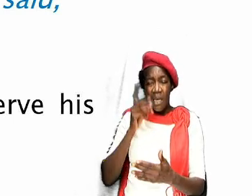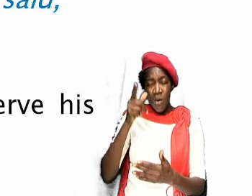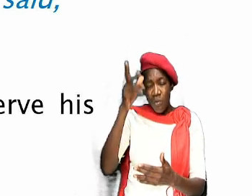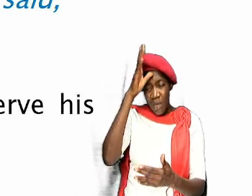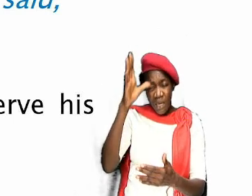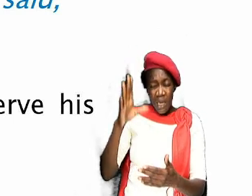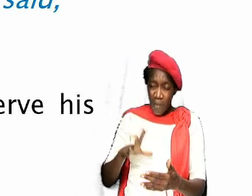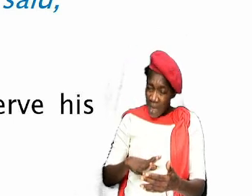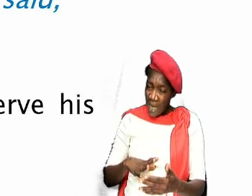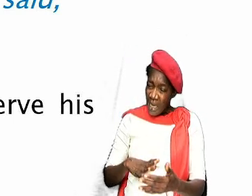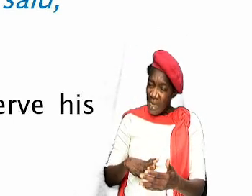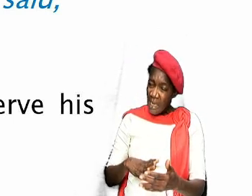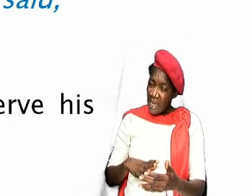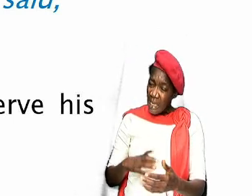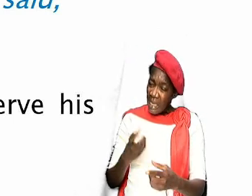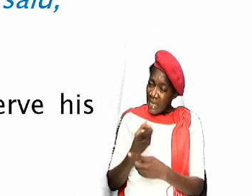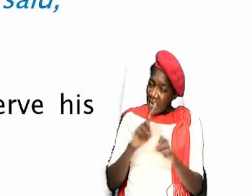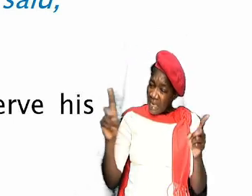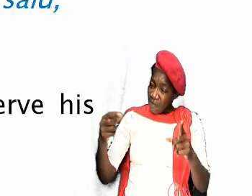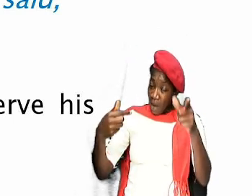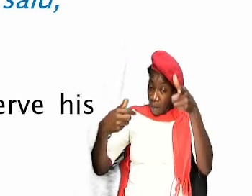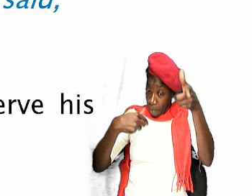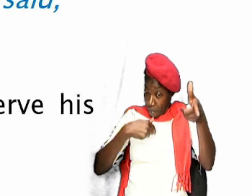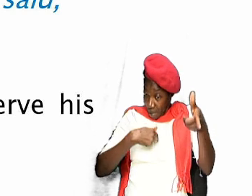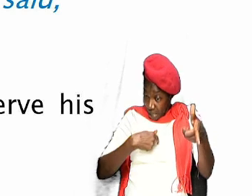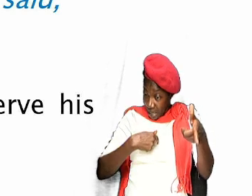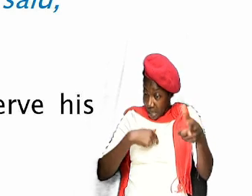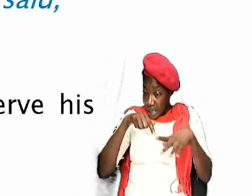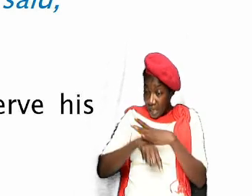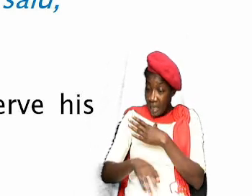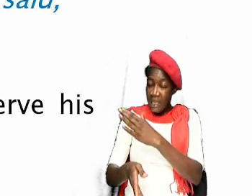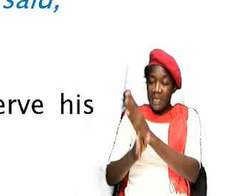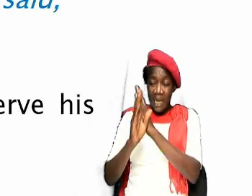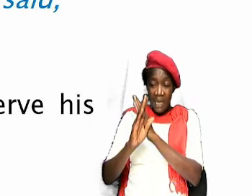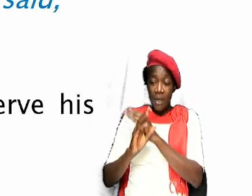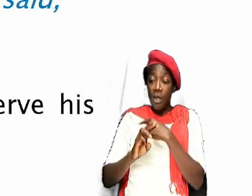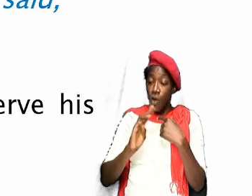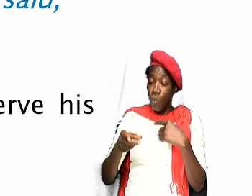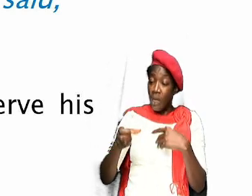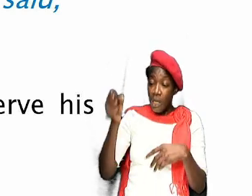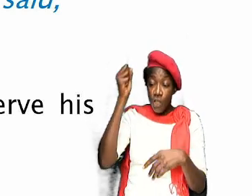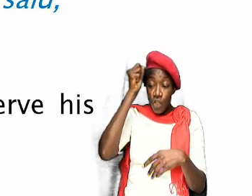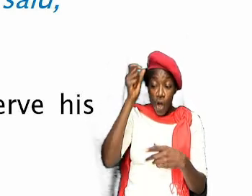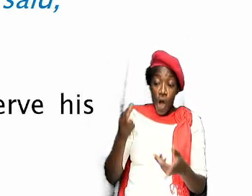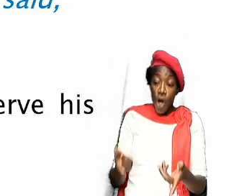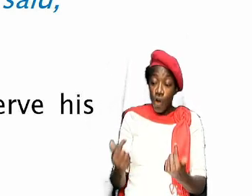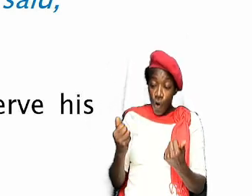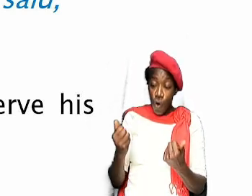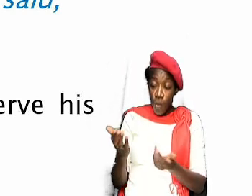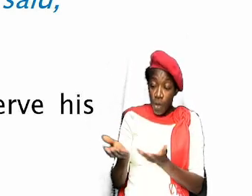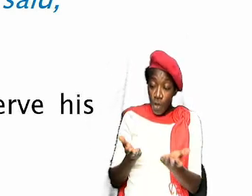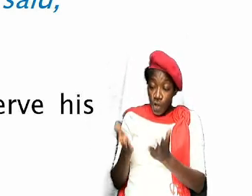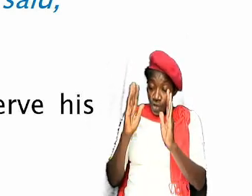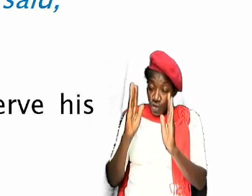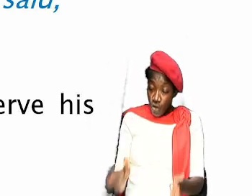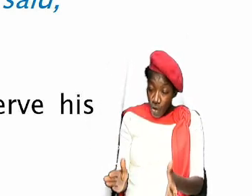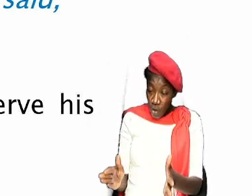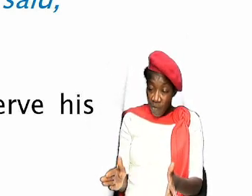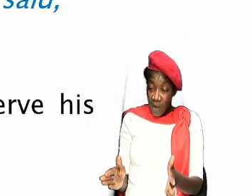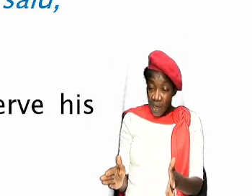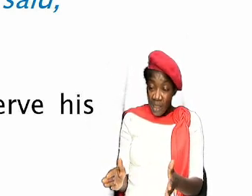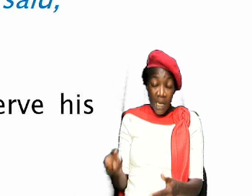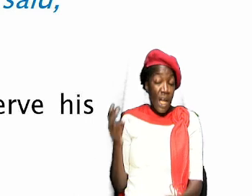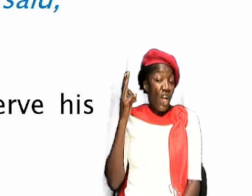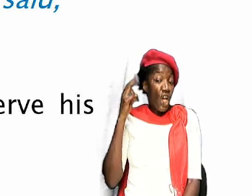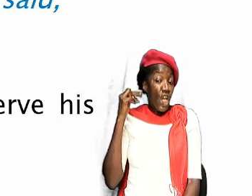Keilah deliver me into his hand? Will Saul come down? Your servant has